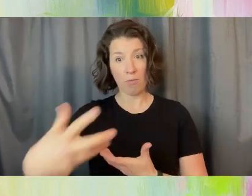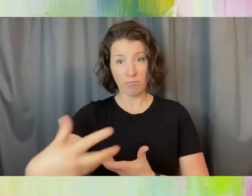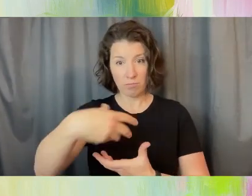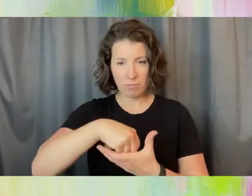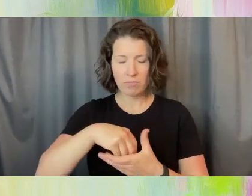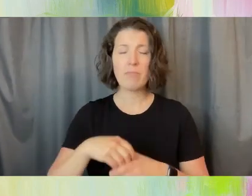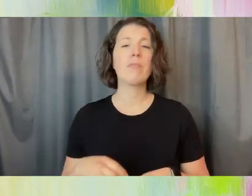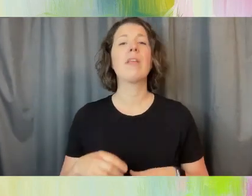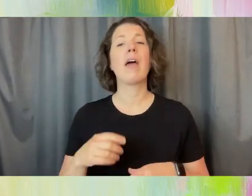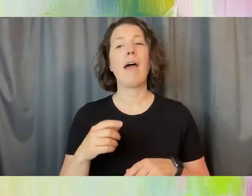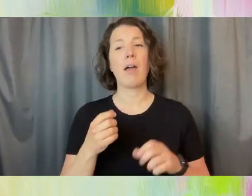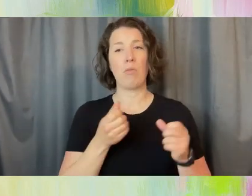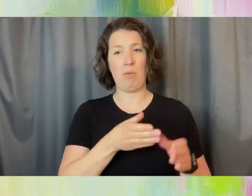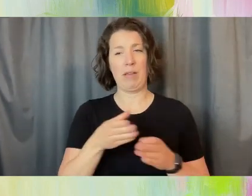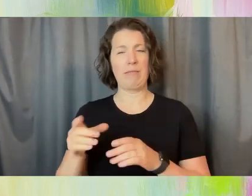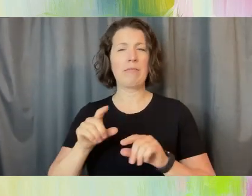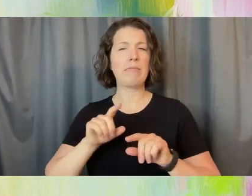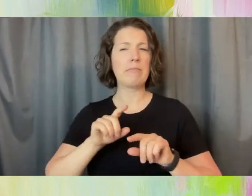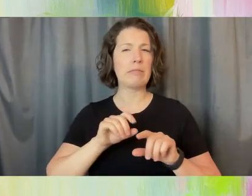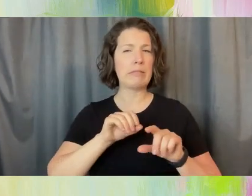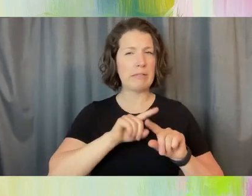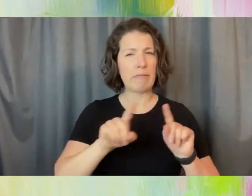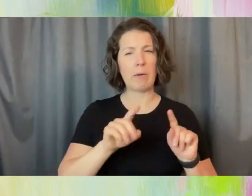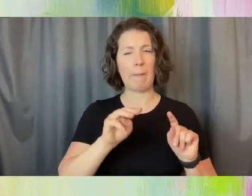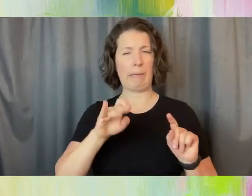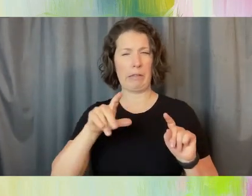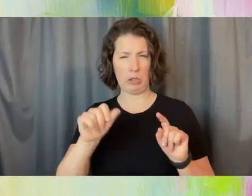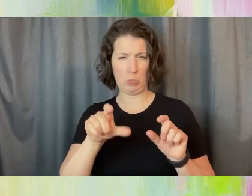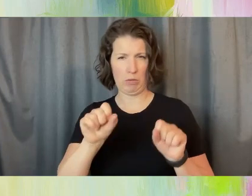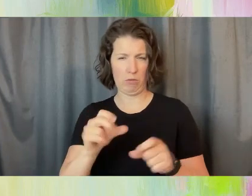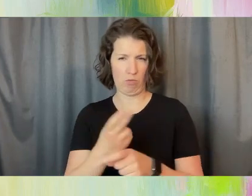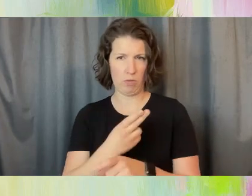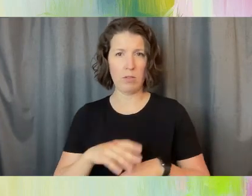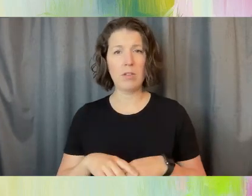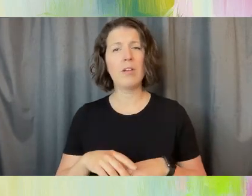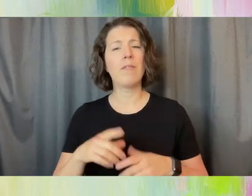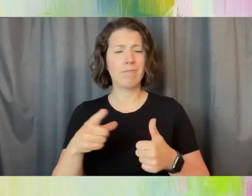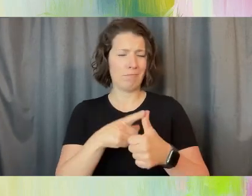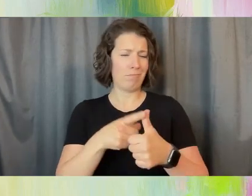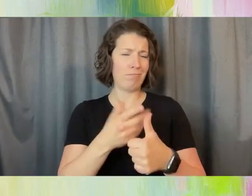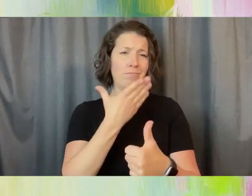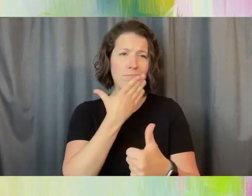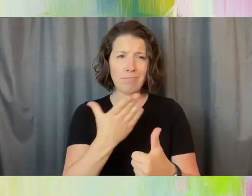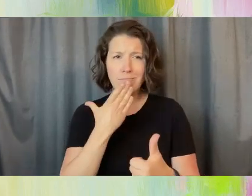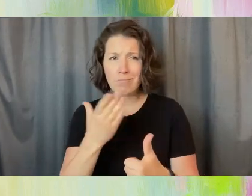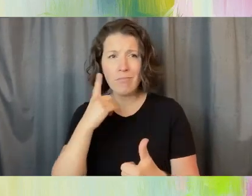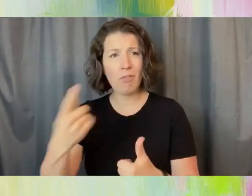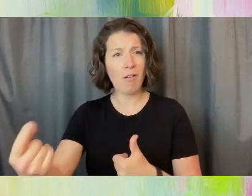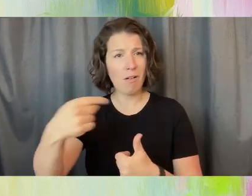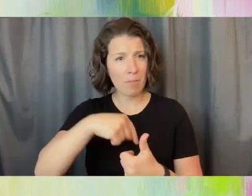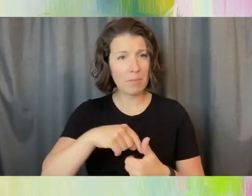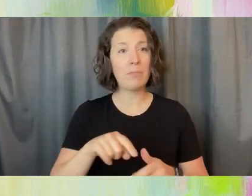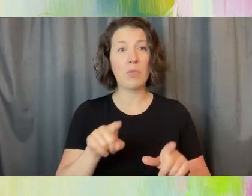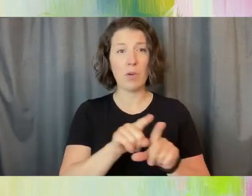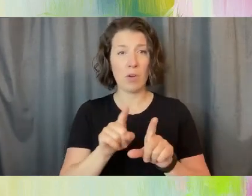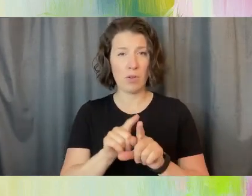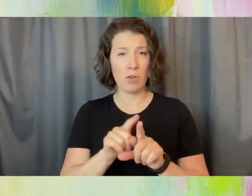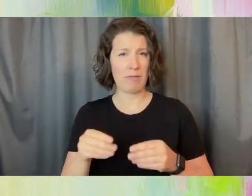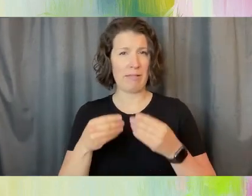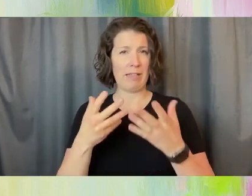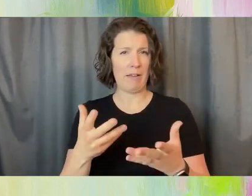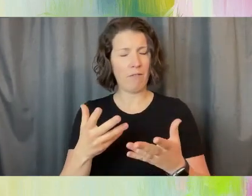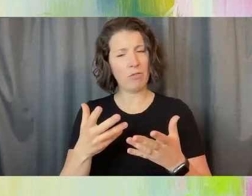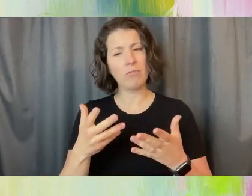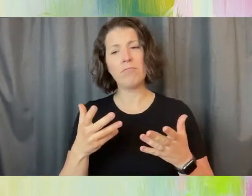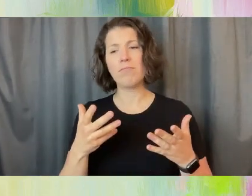media. So I just wanted to, of course, thank you for coming, and also give you a little bit of a sense of the